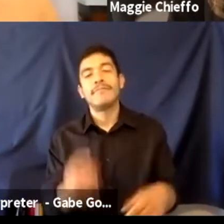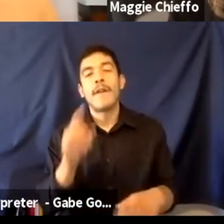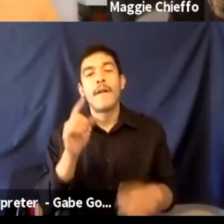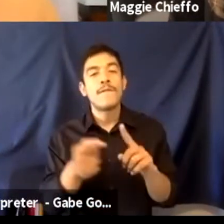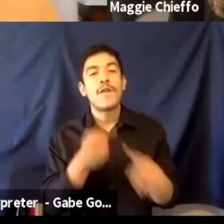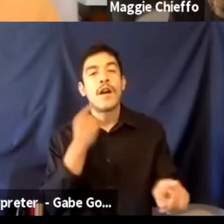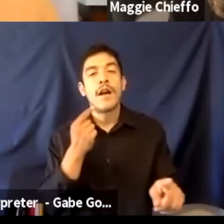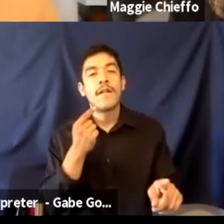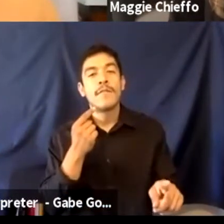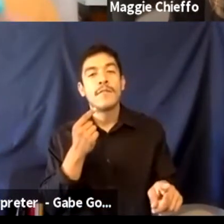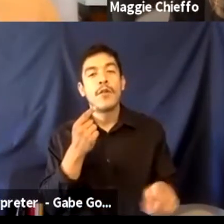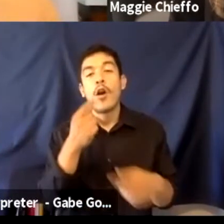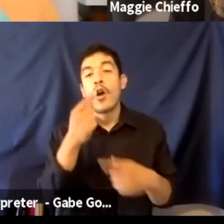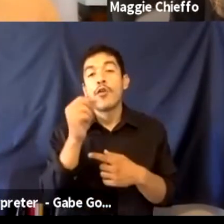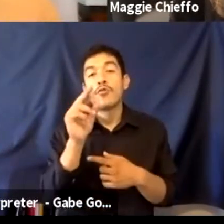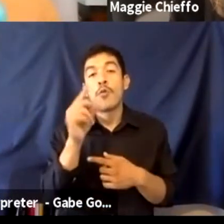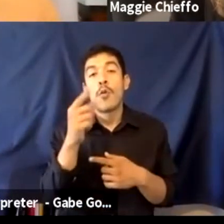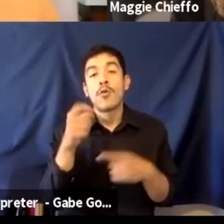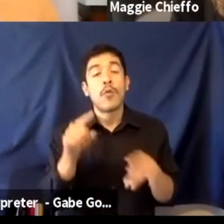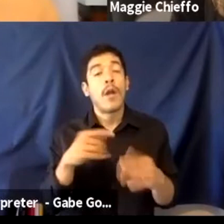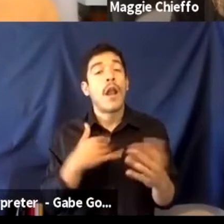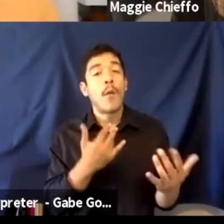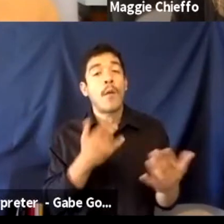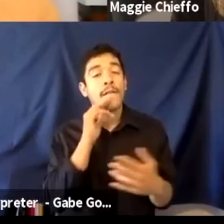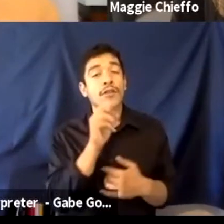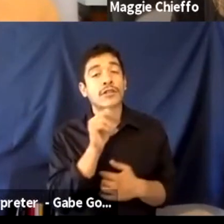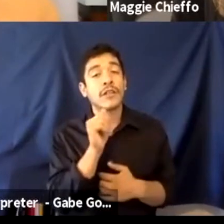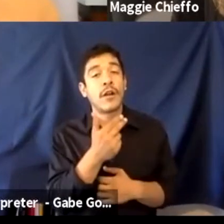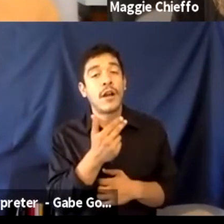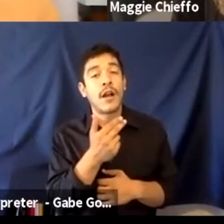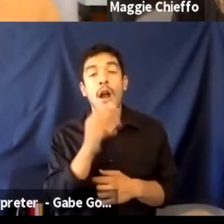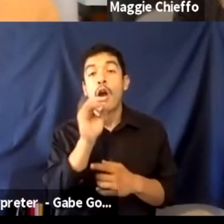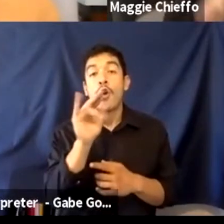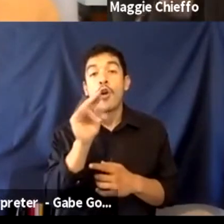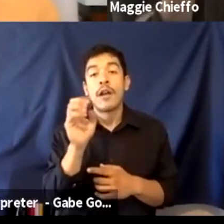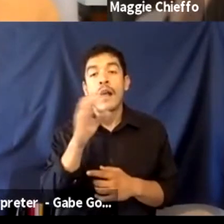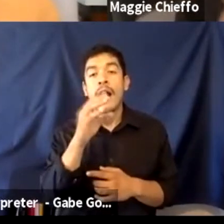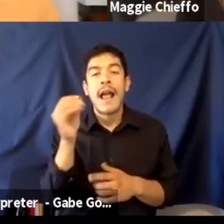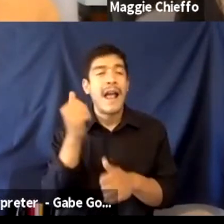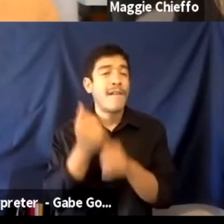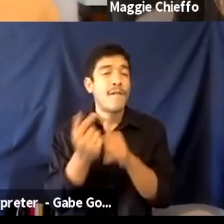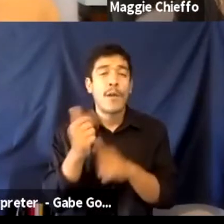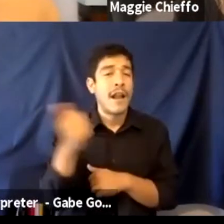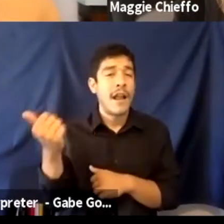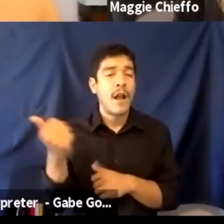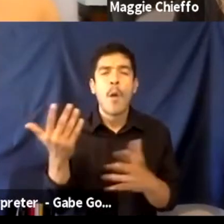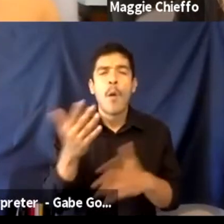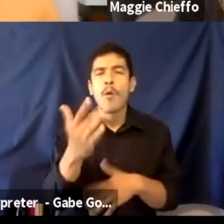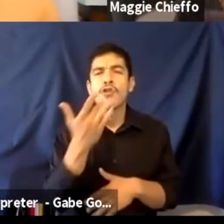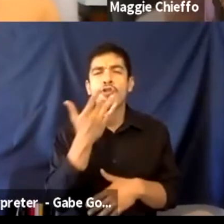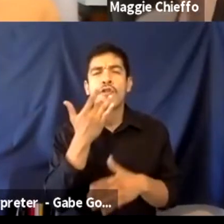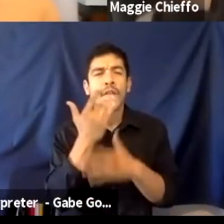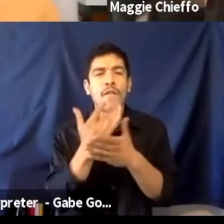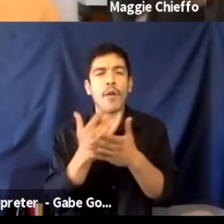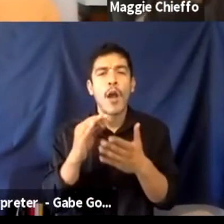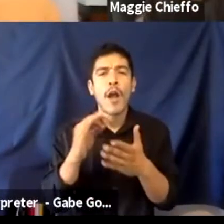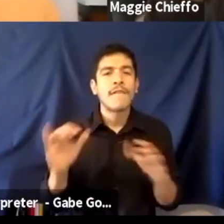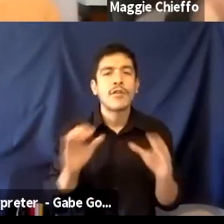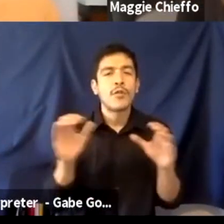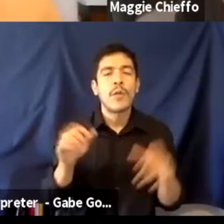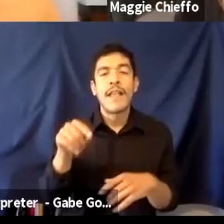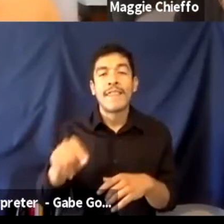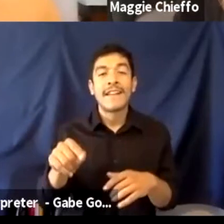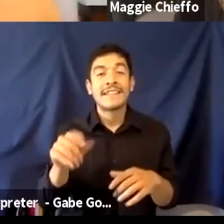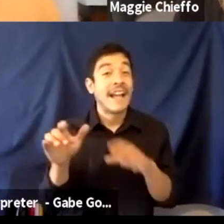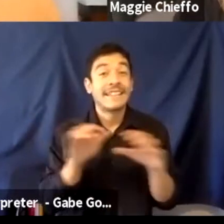We've got a question here from George while we're waiting for Sarah. Corinne and everybody else, what was your favorite part of doing this